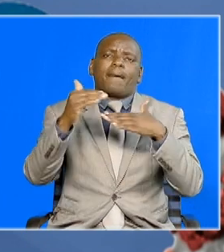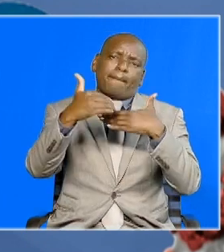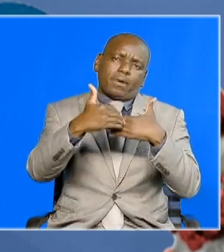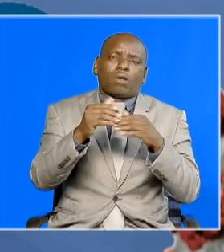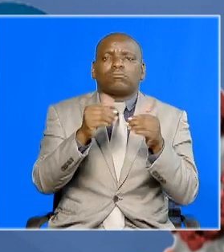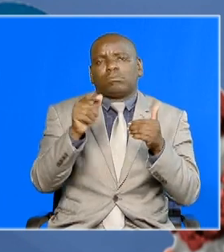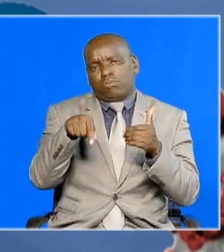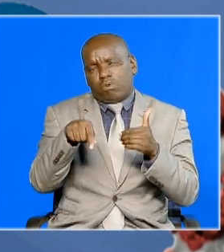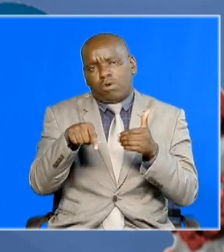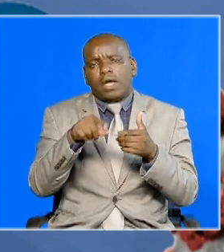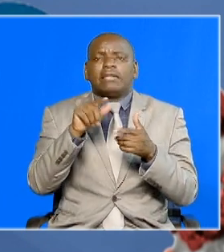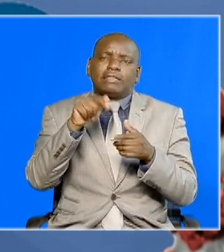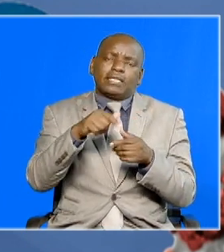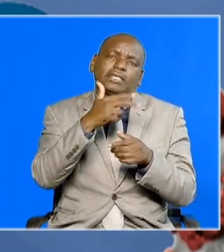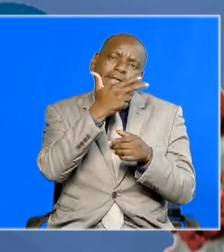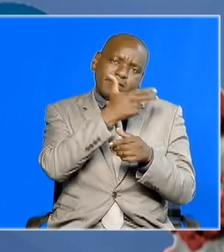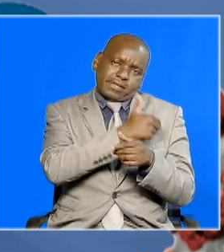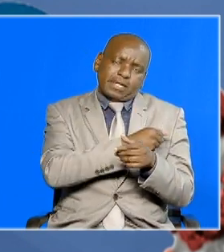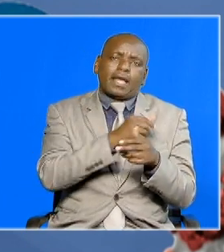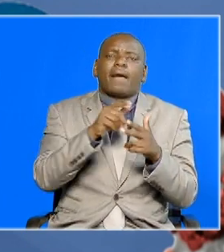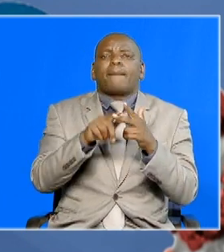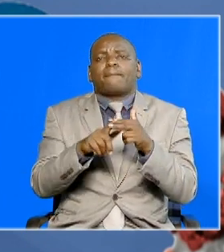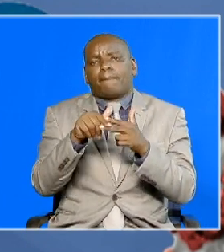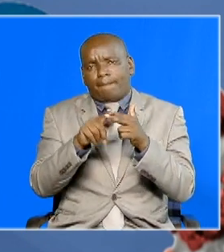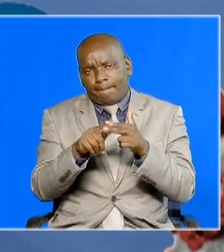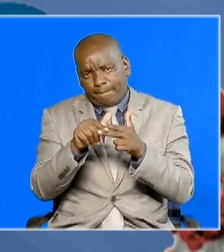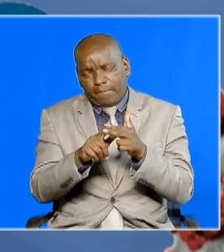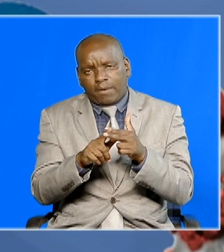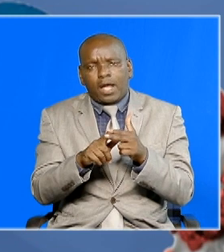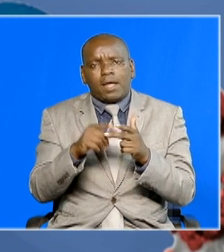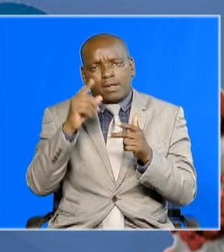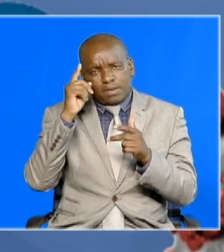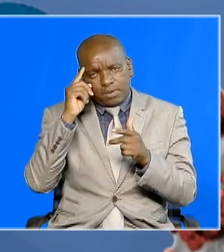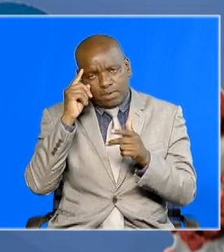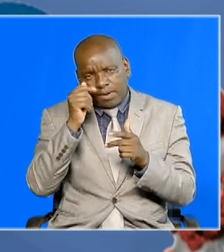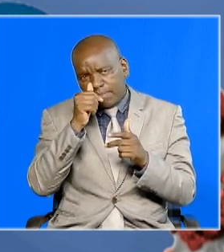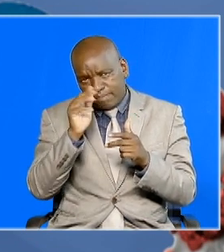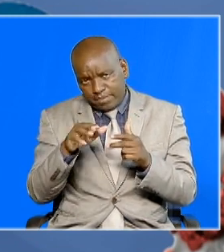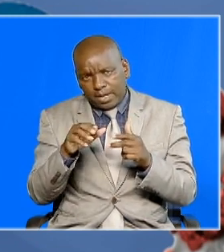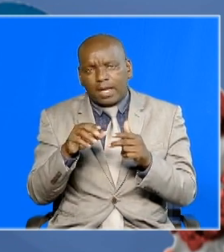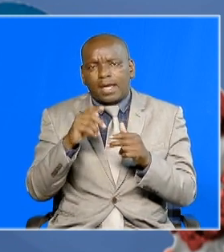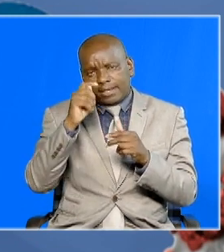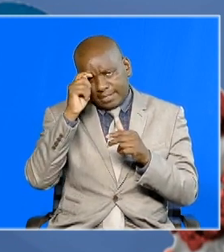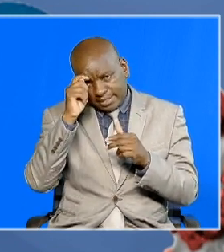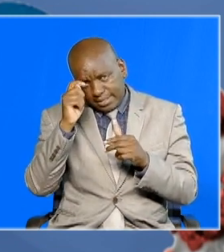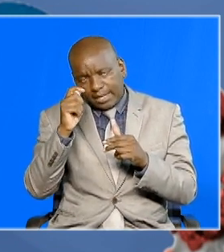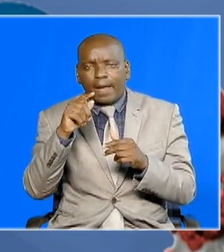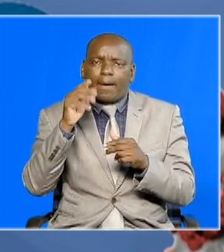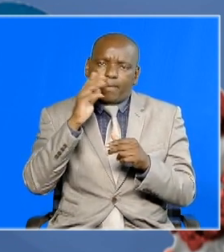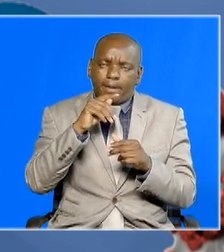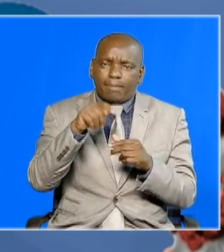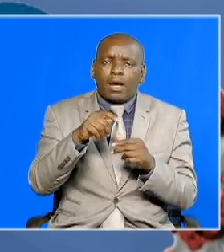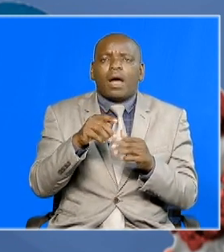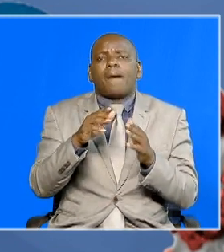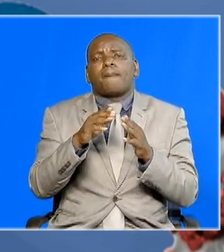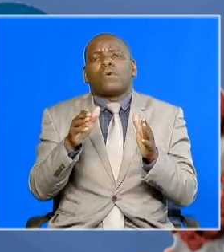individual. This traditional vaccine technology is a very familiar, tried and tested technology that